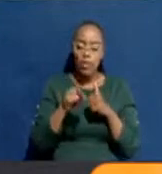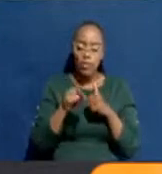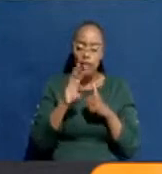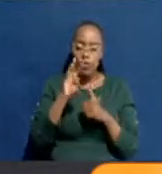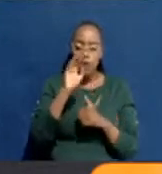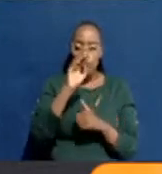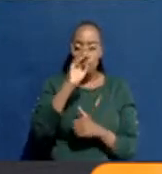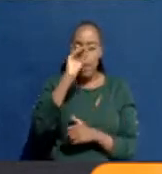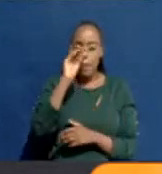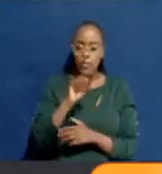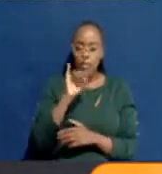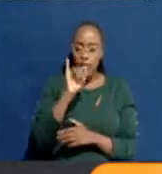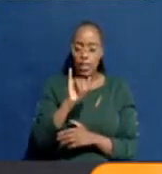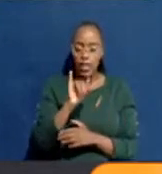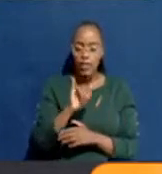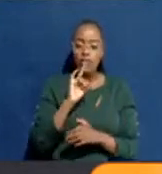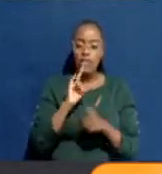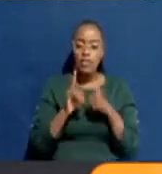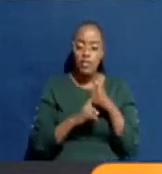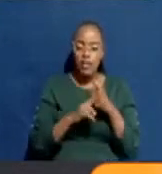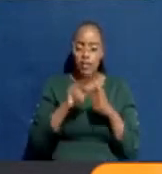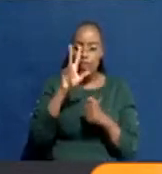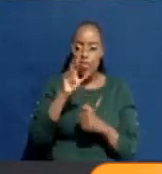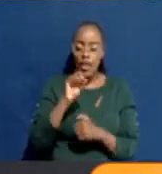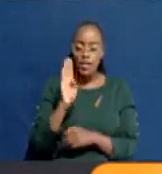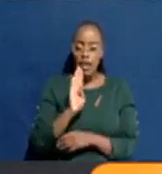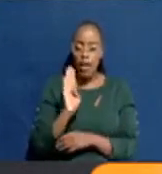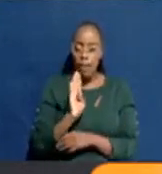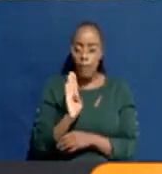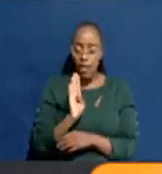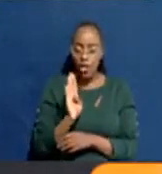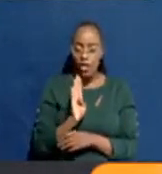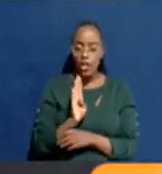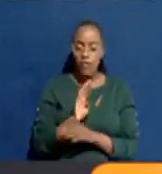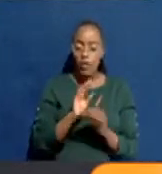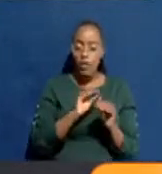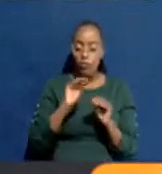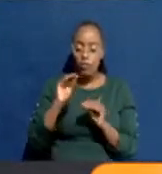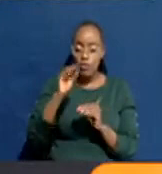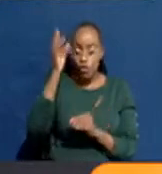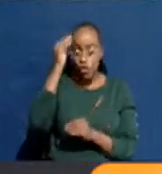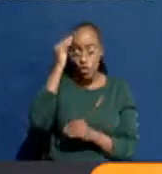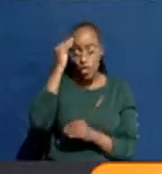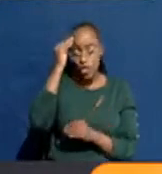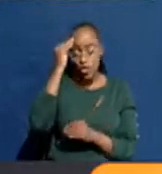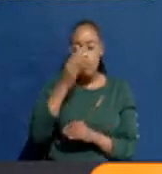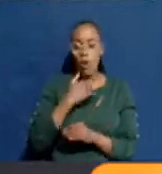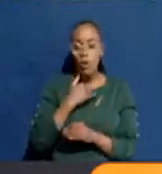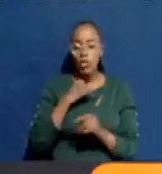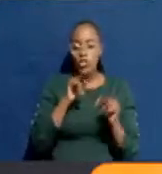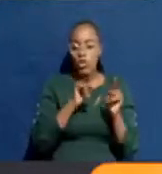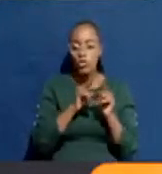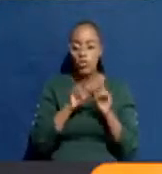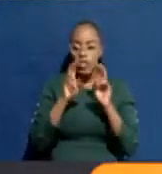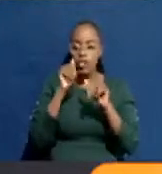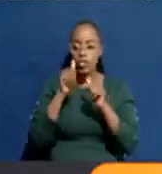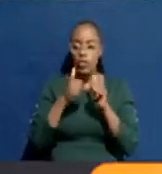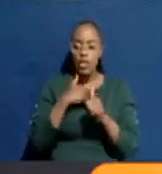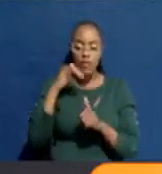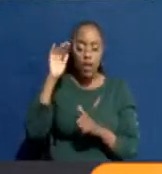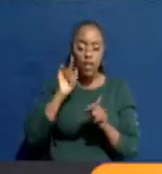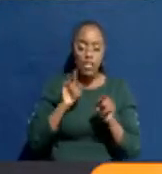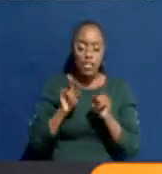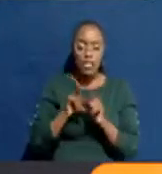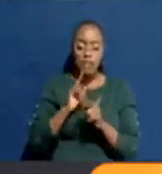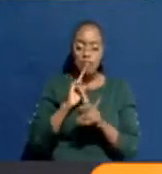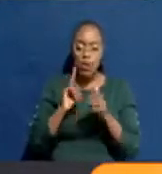27.4% of that, which is 630 billion Kenya shillings, is going to education. And I want to also to address the issue that I had with my sister